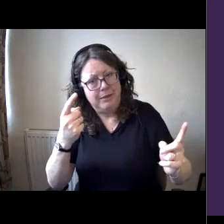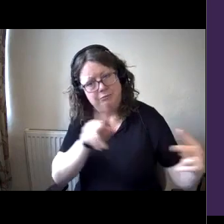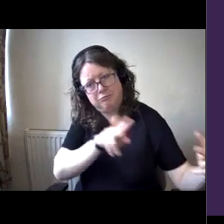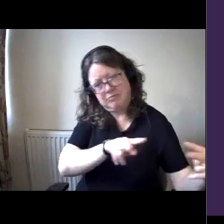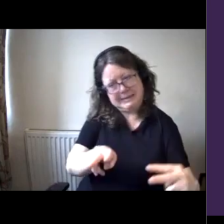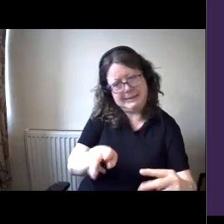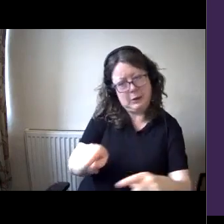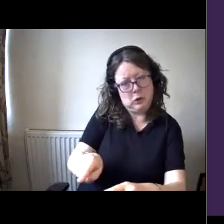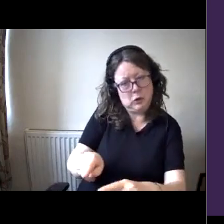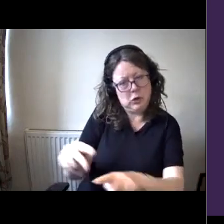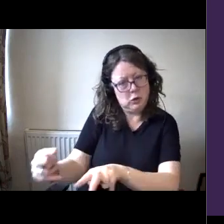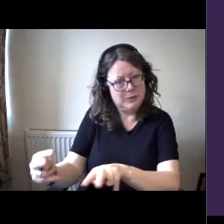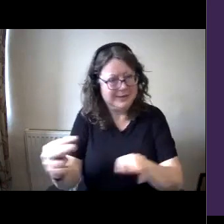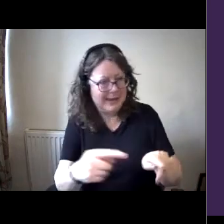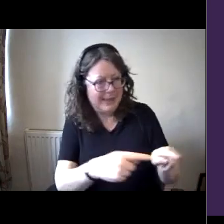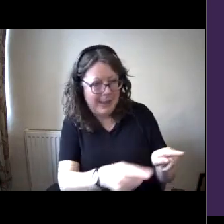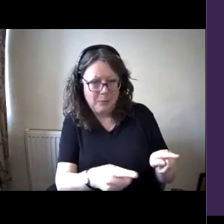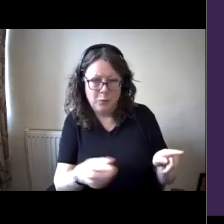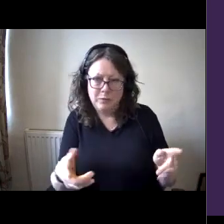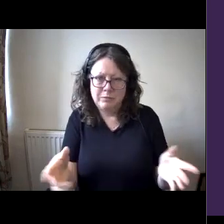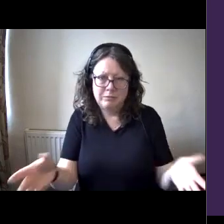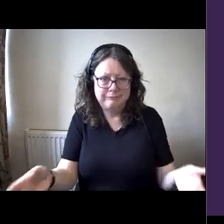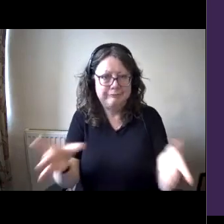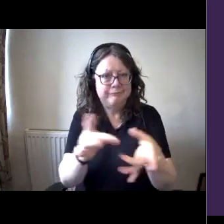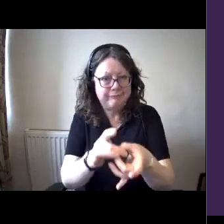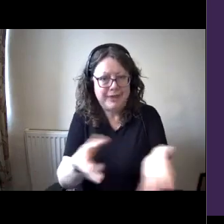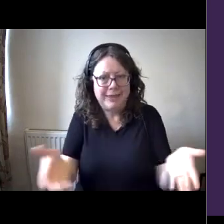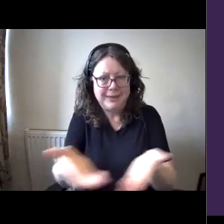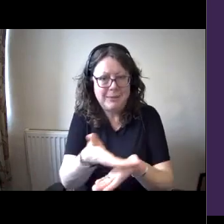that together. Am I encouraging